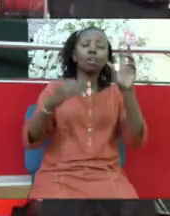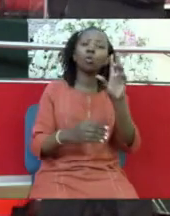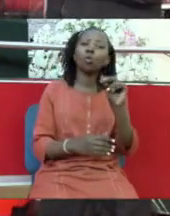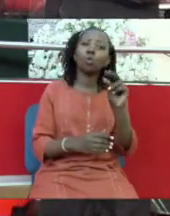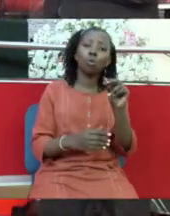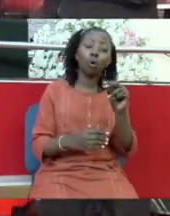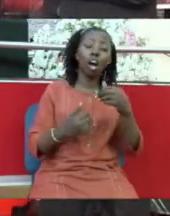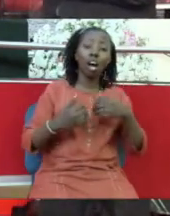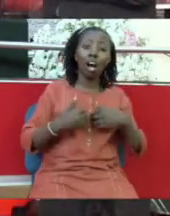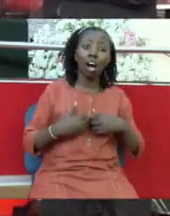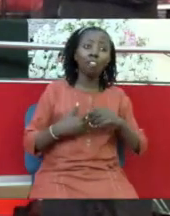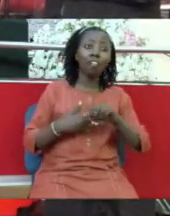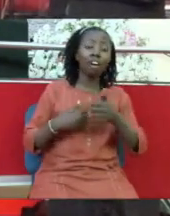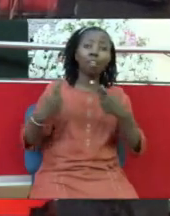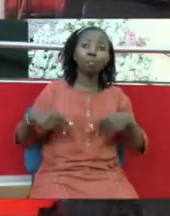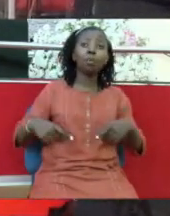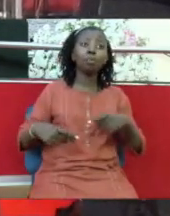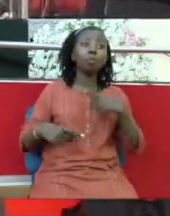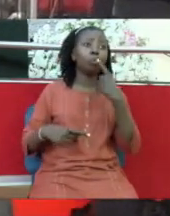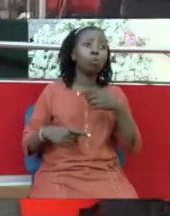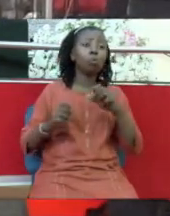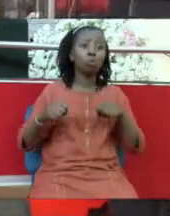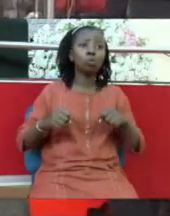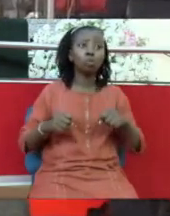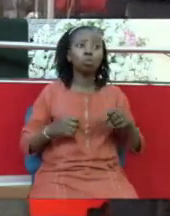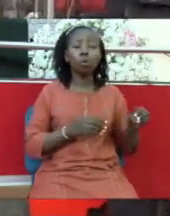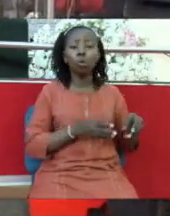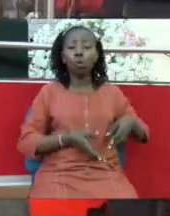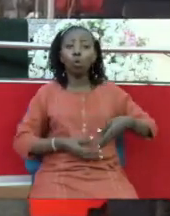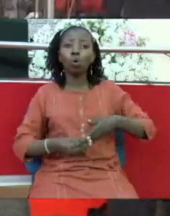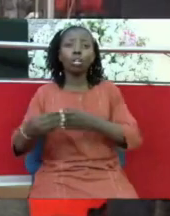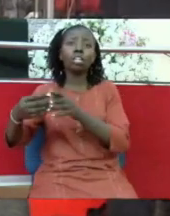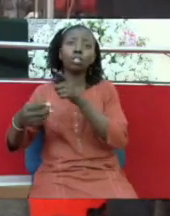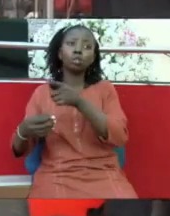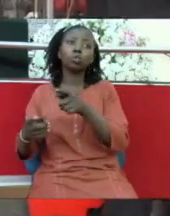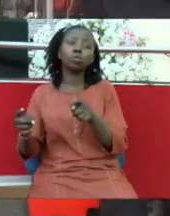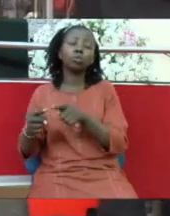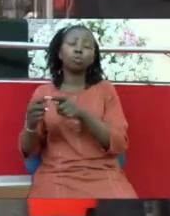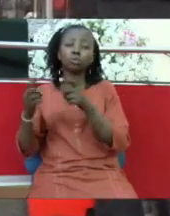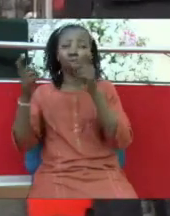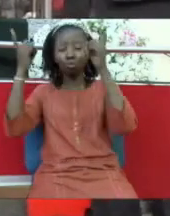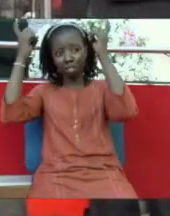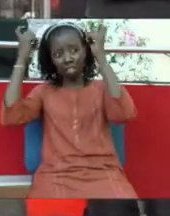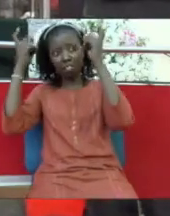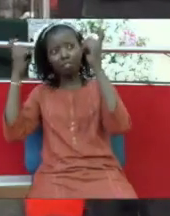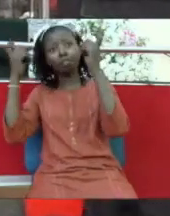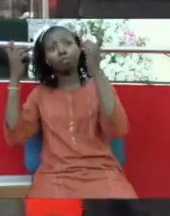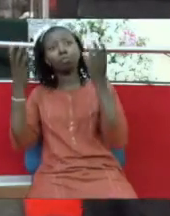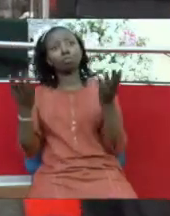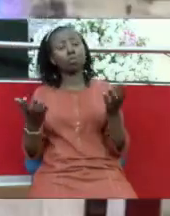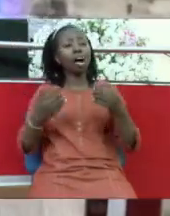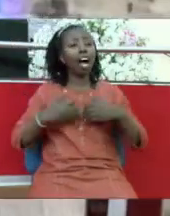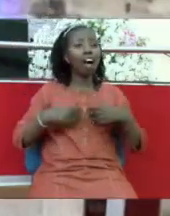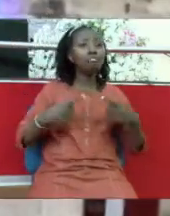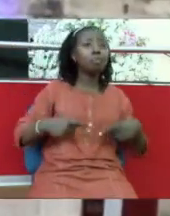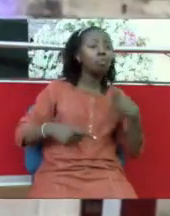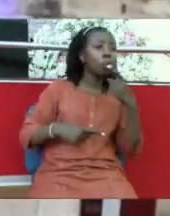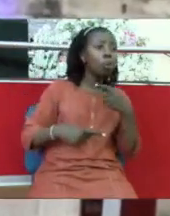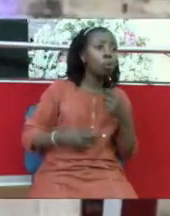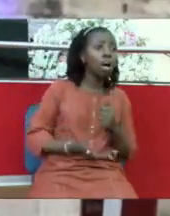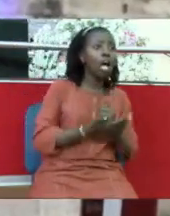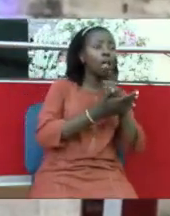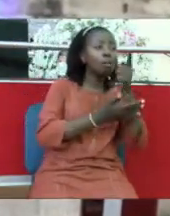So it depends on who you are connecting with. Someone can be a destiny connector or can be a connector to